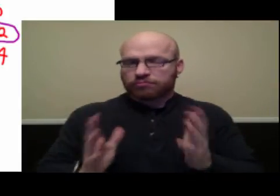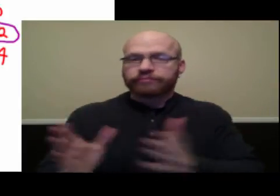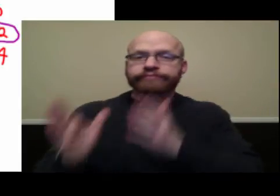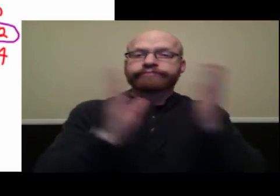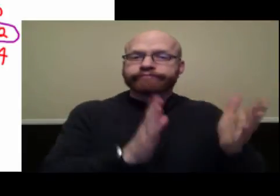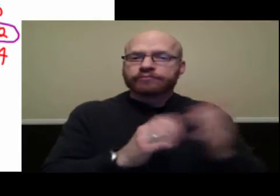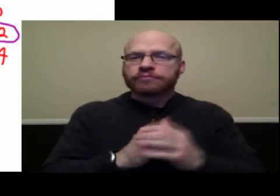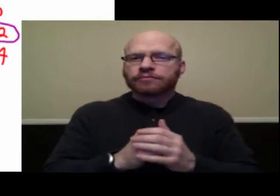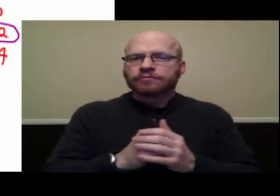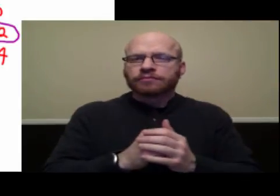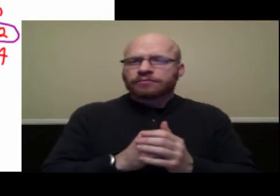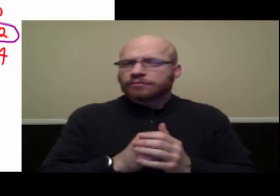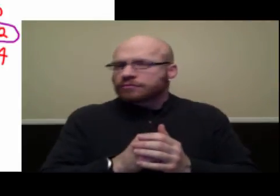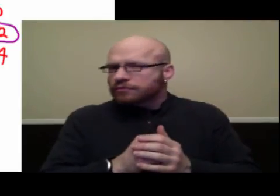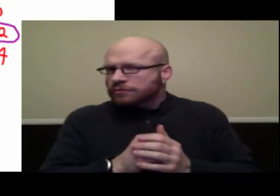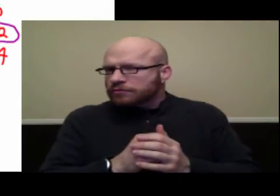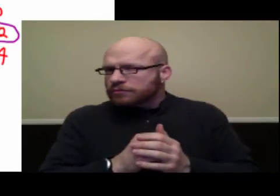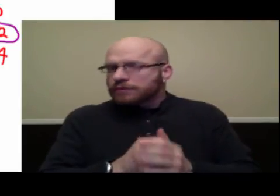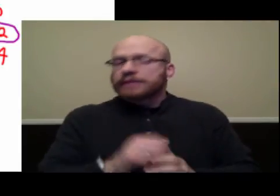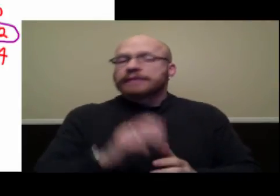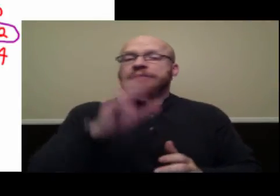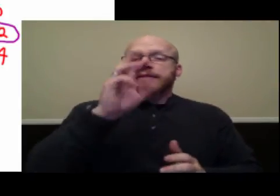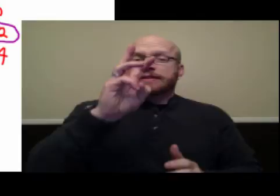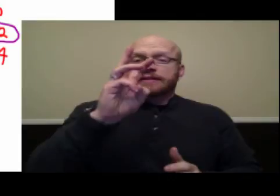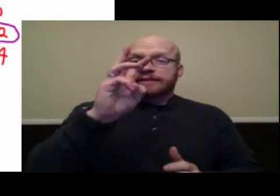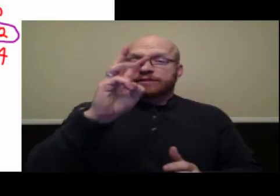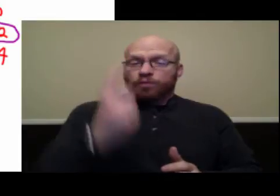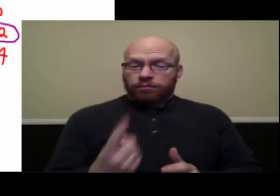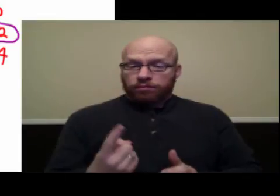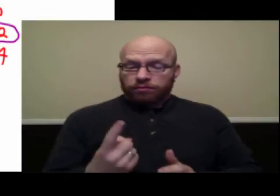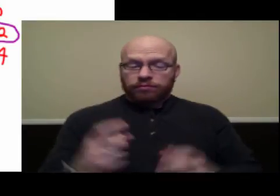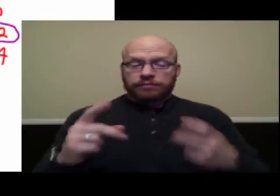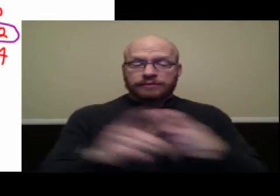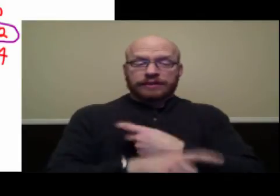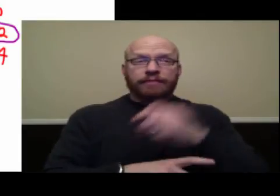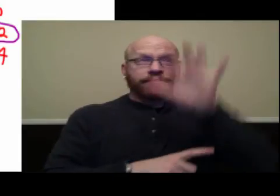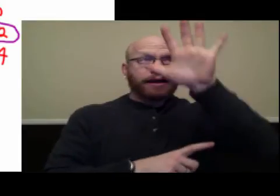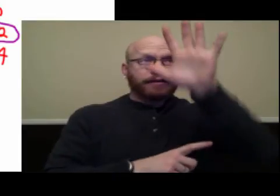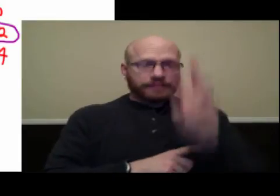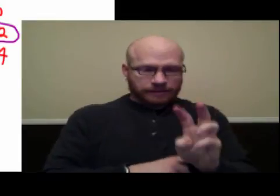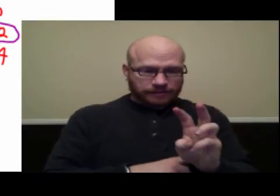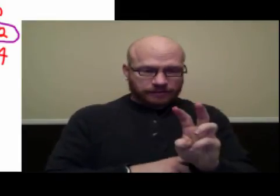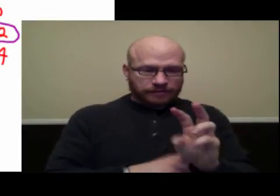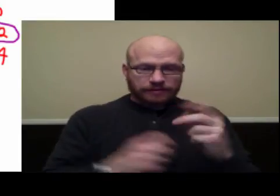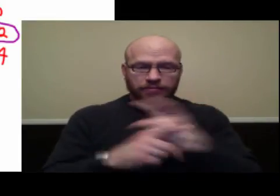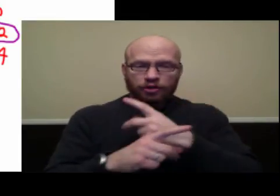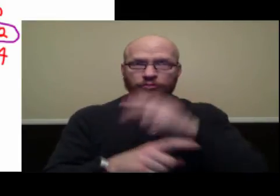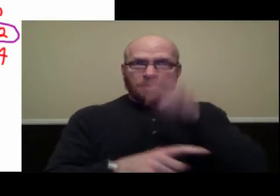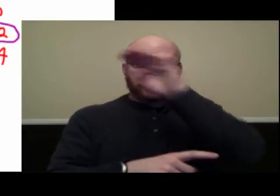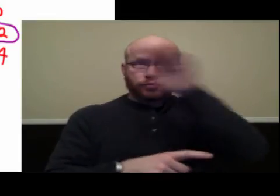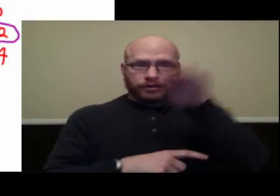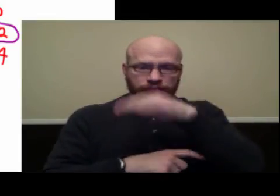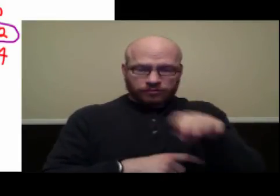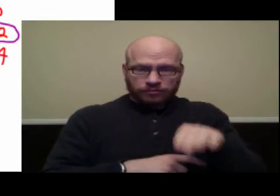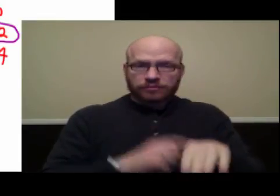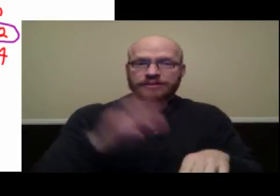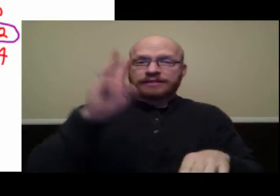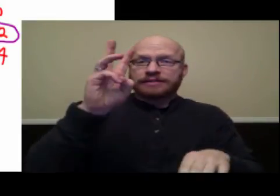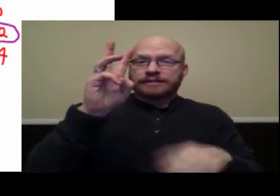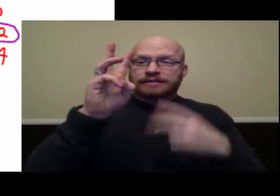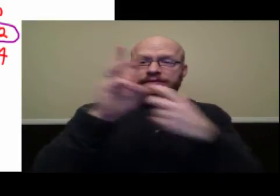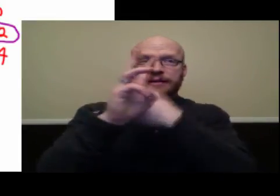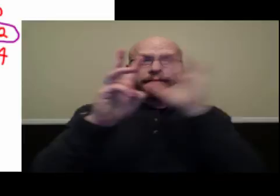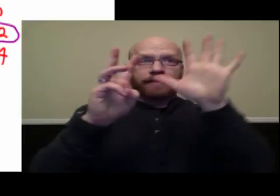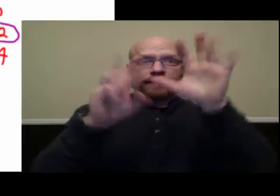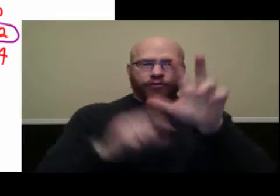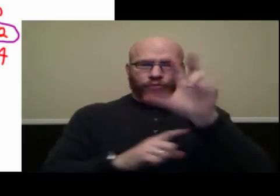1 Then we have the equal sign And then we have 6 over 1 times 5 over 6 Multiplying numerators and